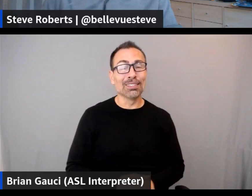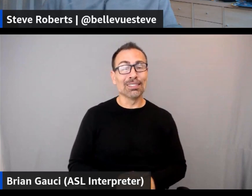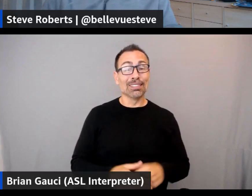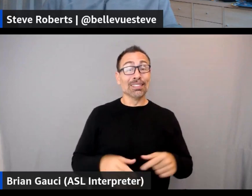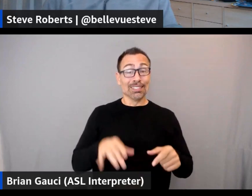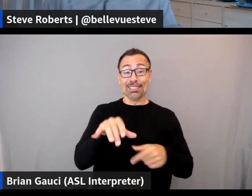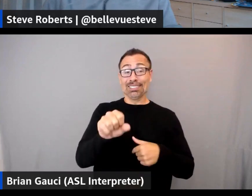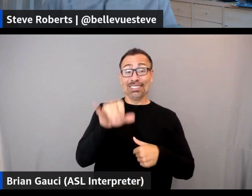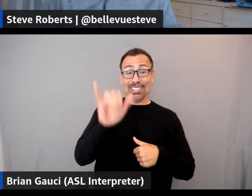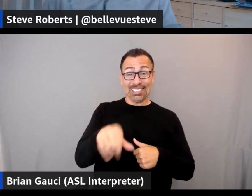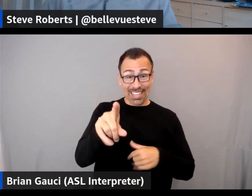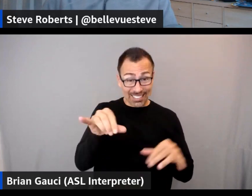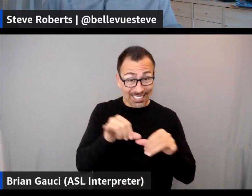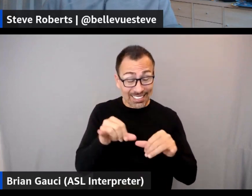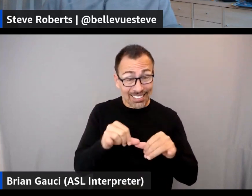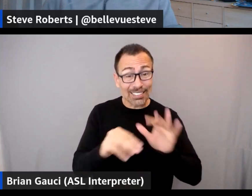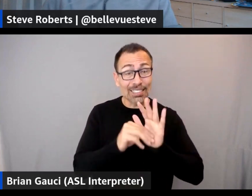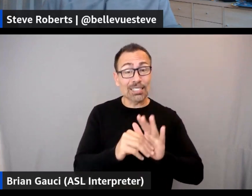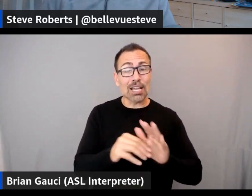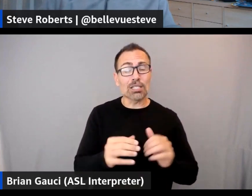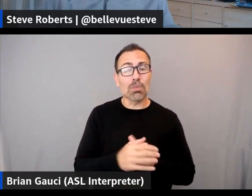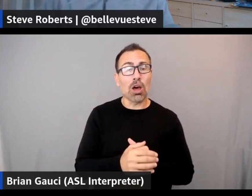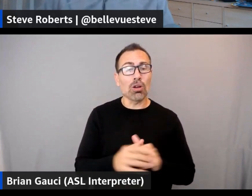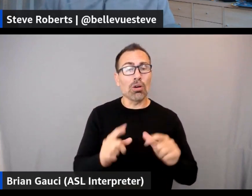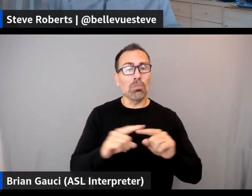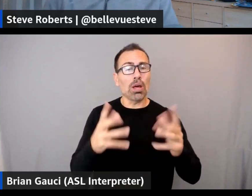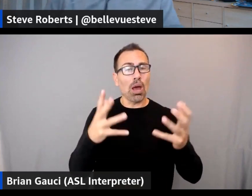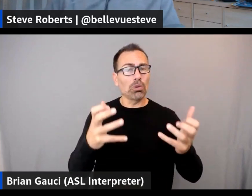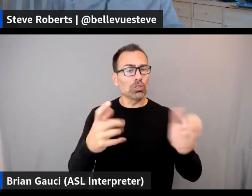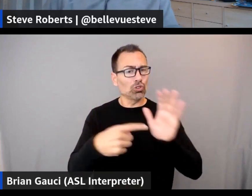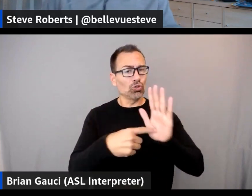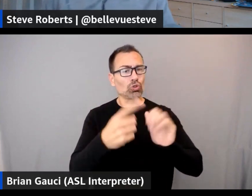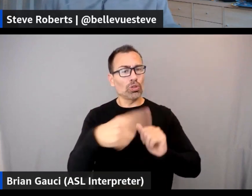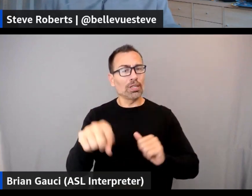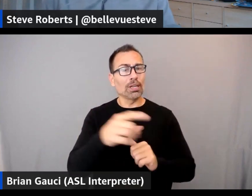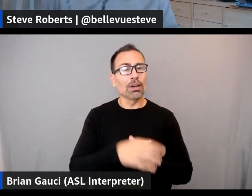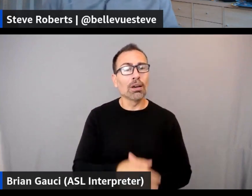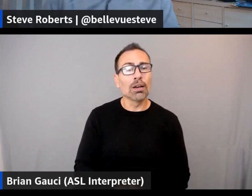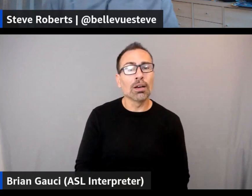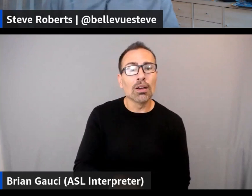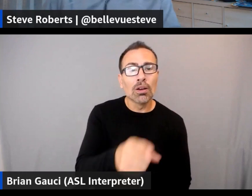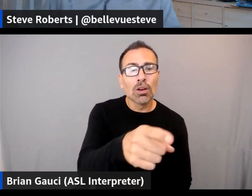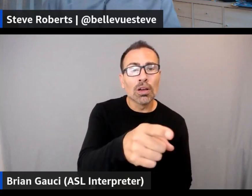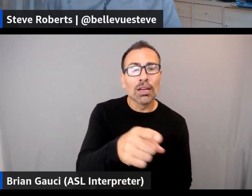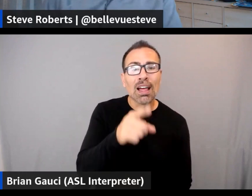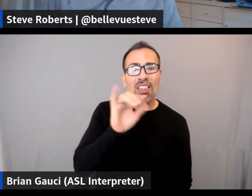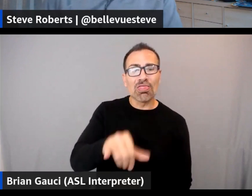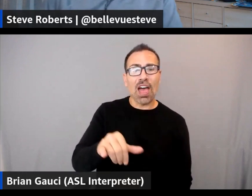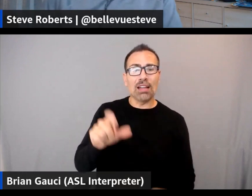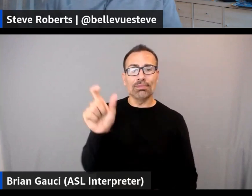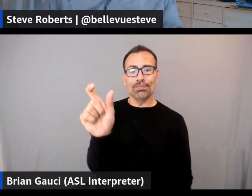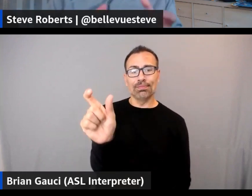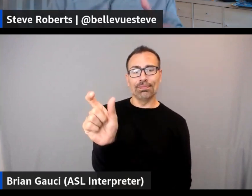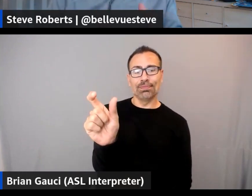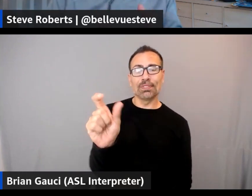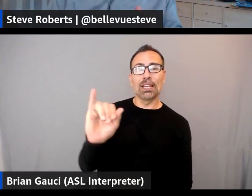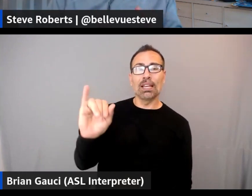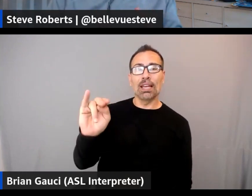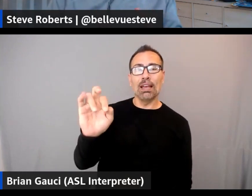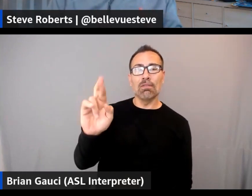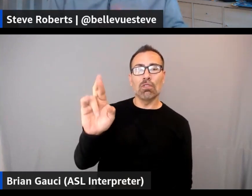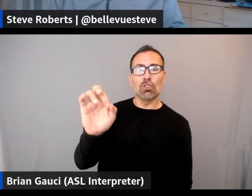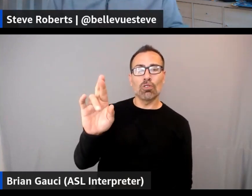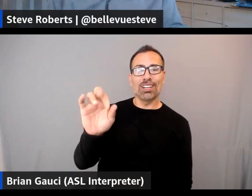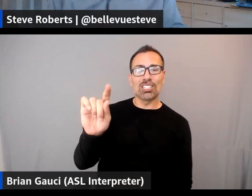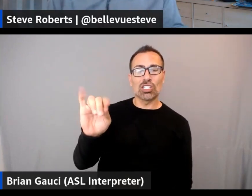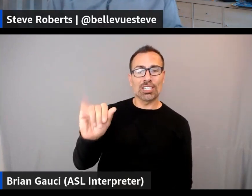So maybe just to kind of show you guys what I mean. So this is the Inferentia chip. It looks so small.